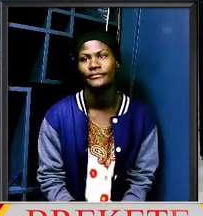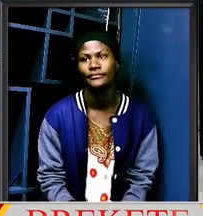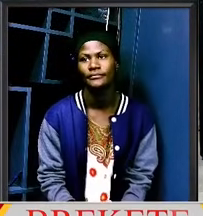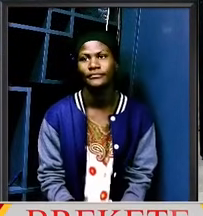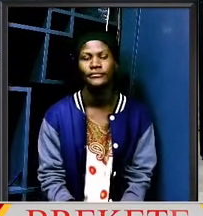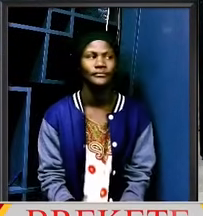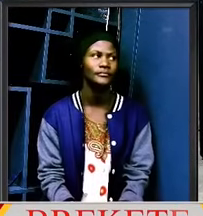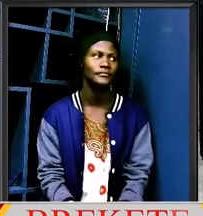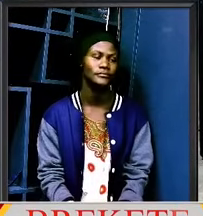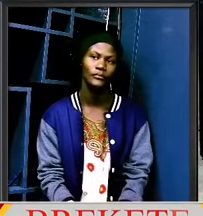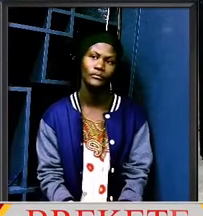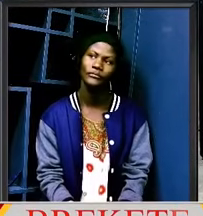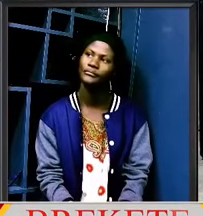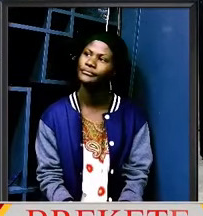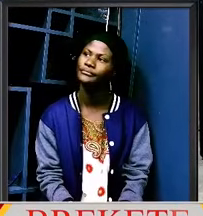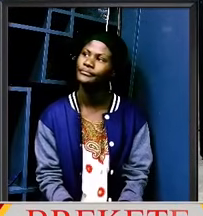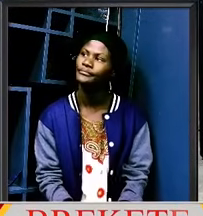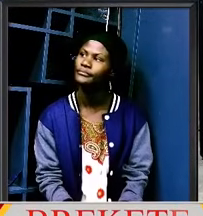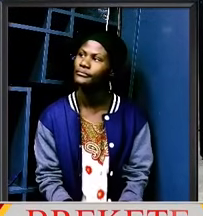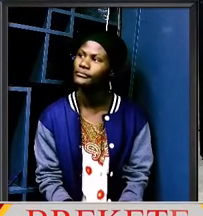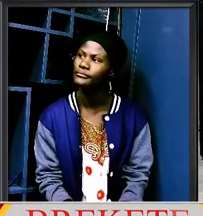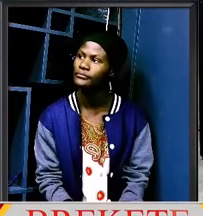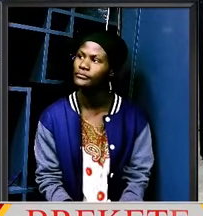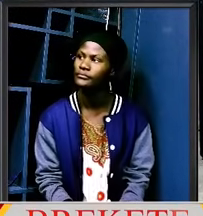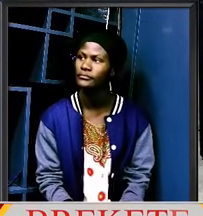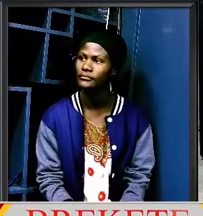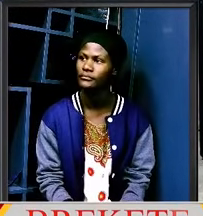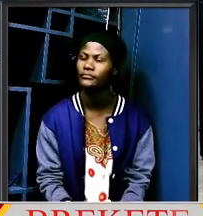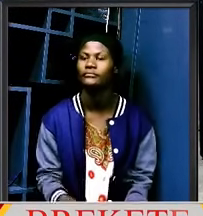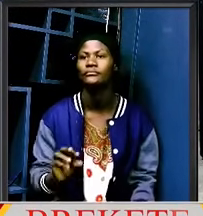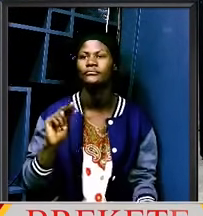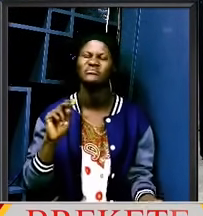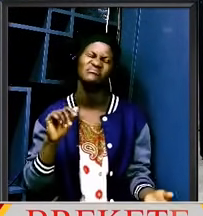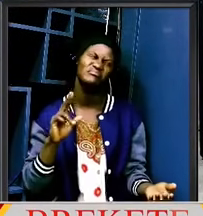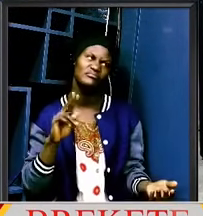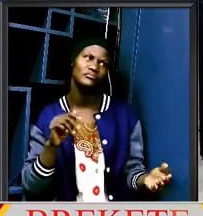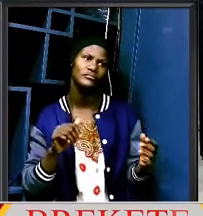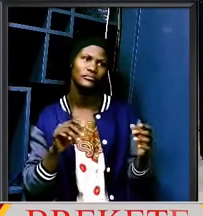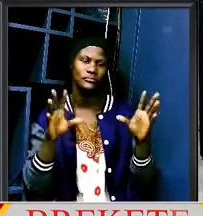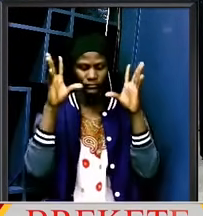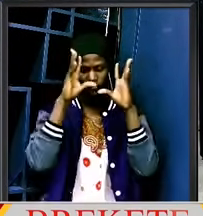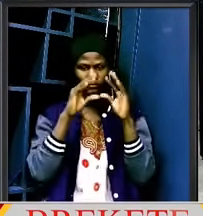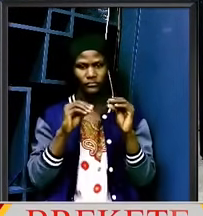So, my ordinary president, I think there's a need for us to call him.